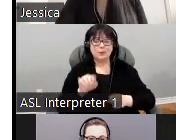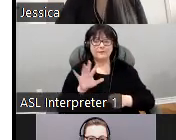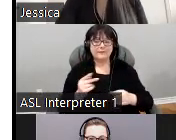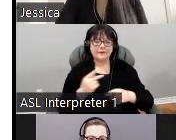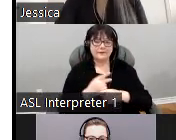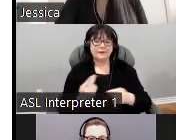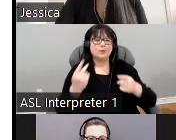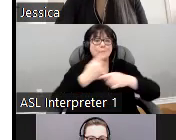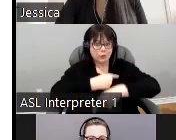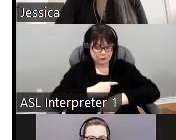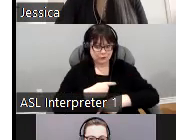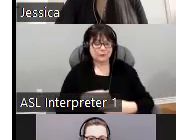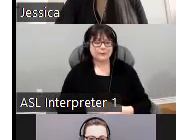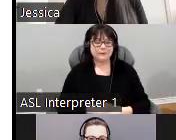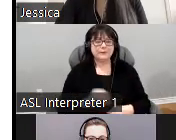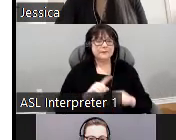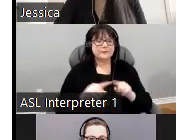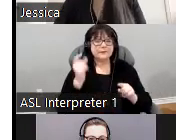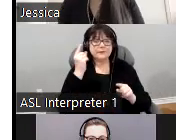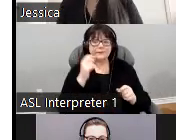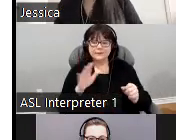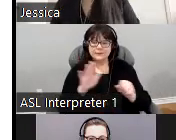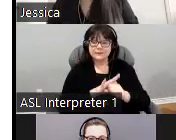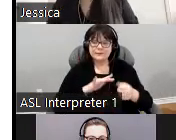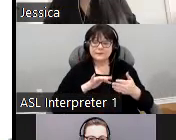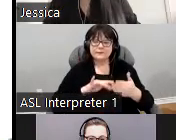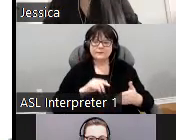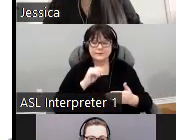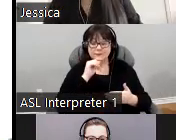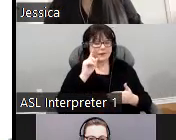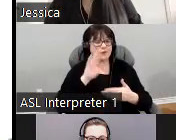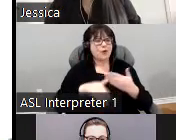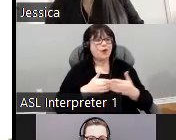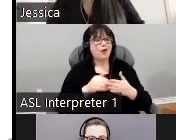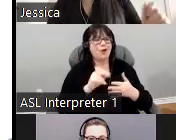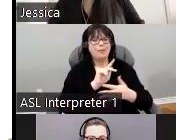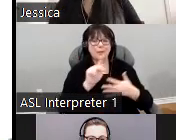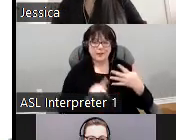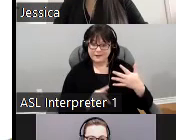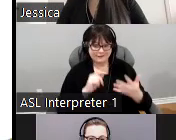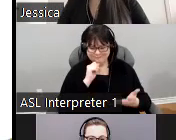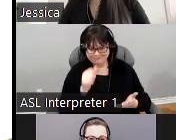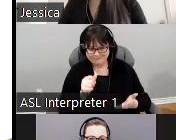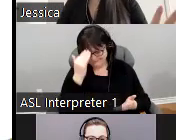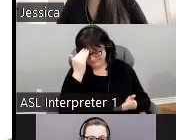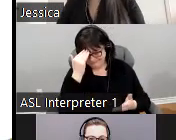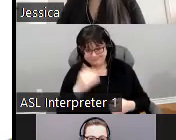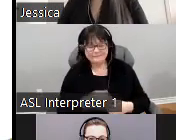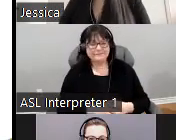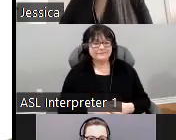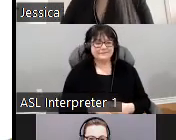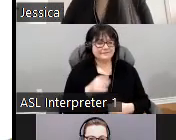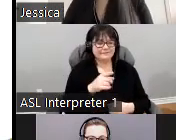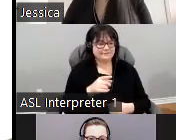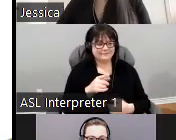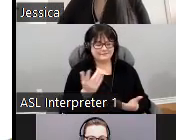severely understudied. Next slide, please. So this one is probably the least fun